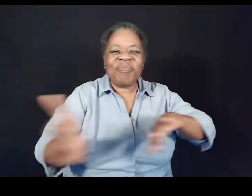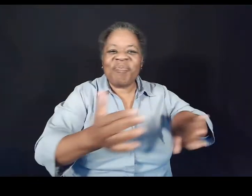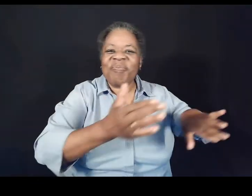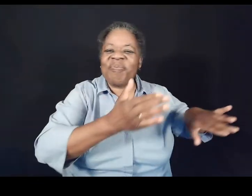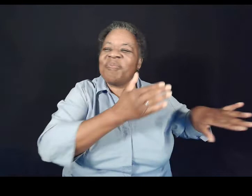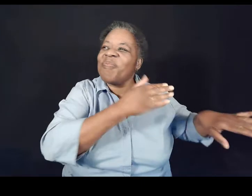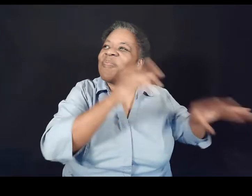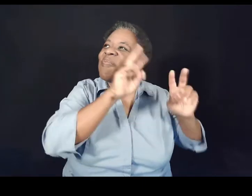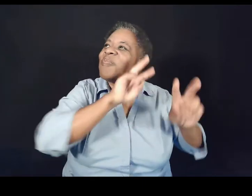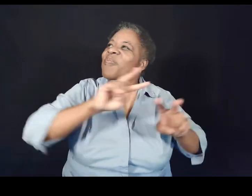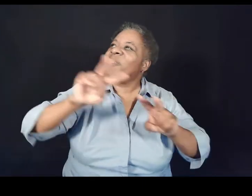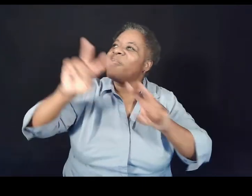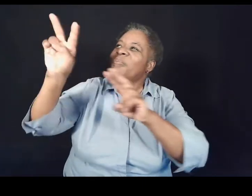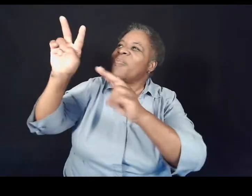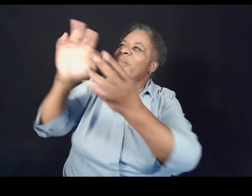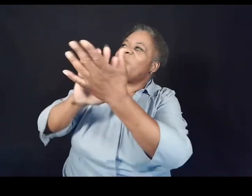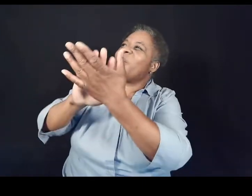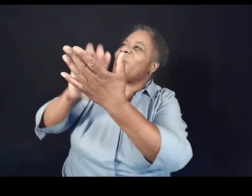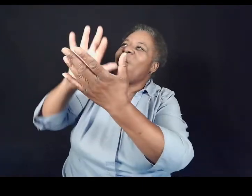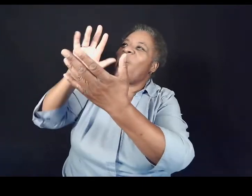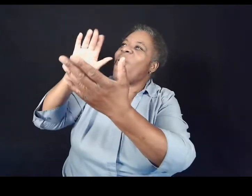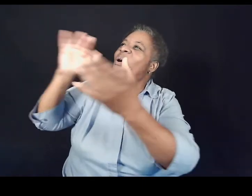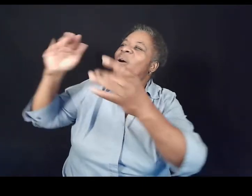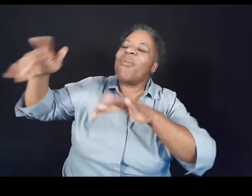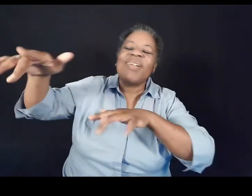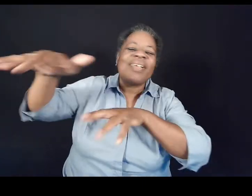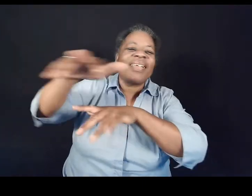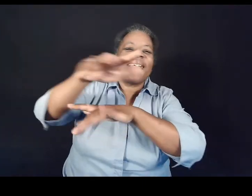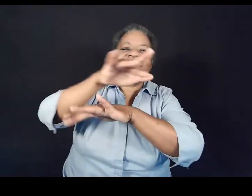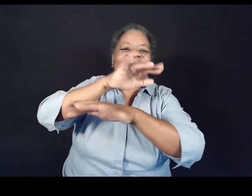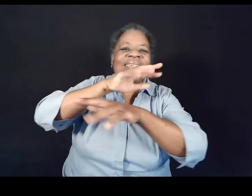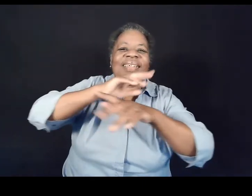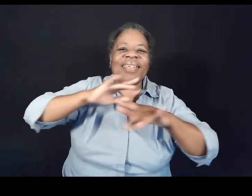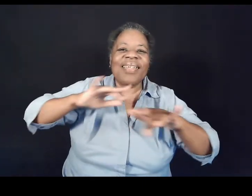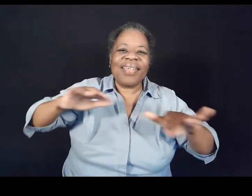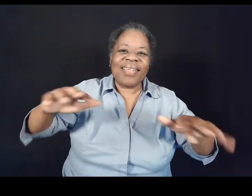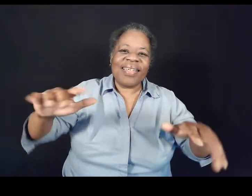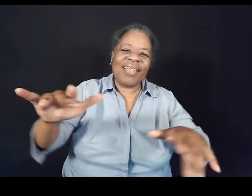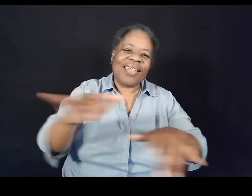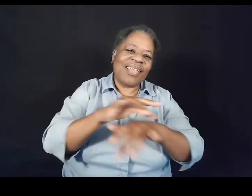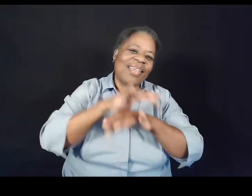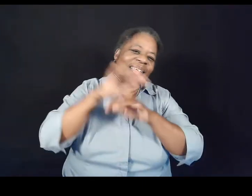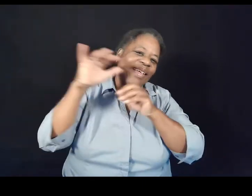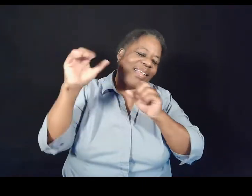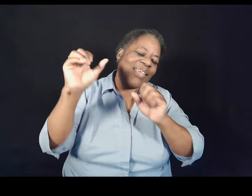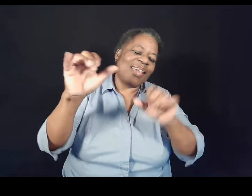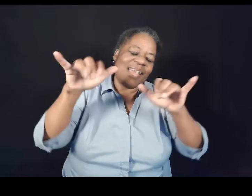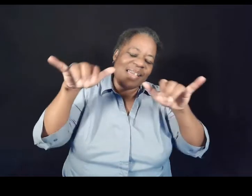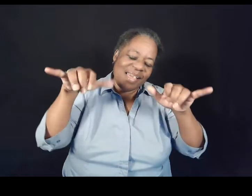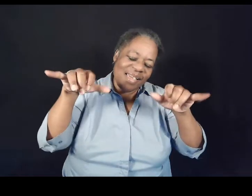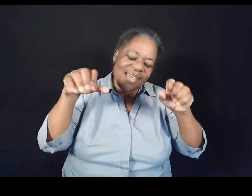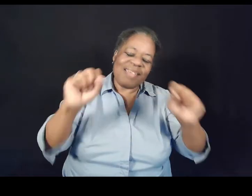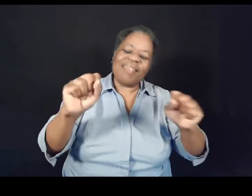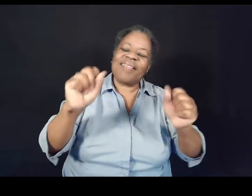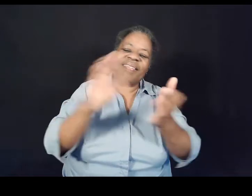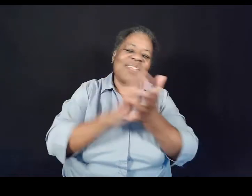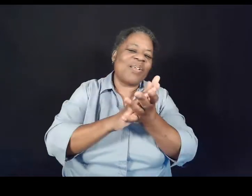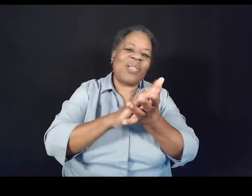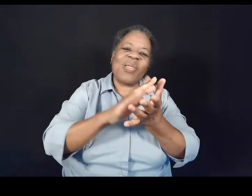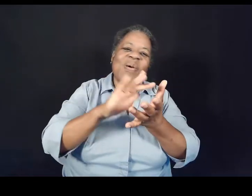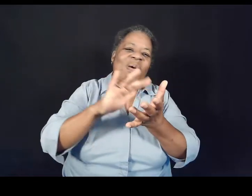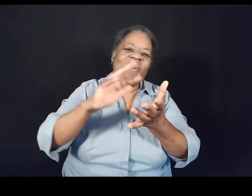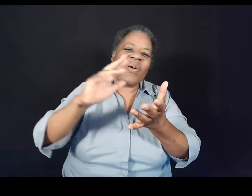glory after this. There's gonna be say. There's gonna be